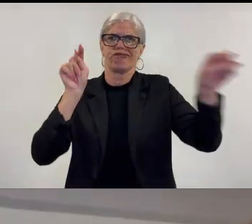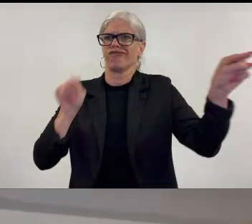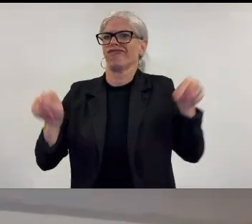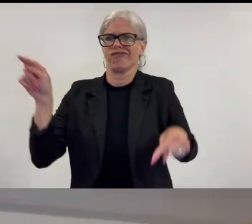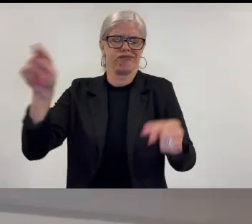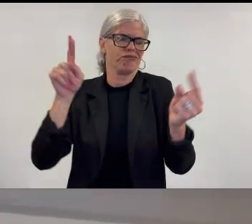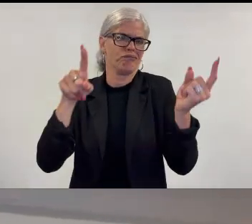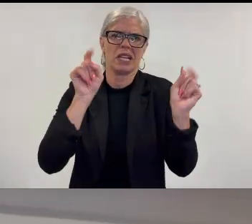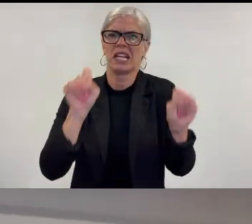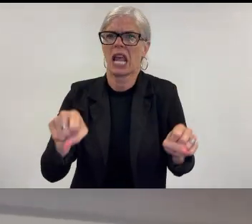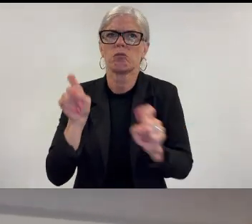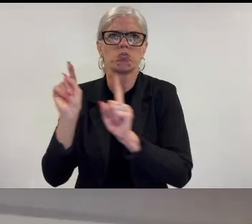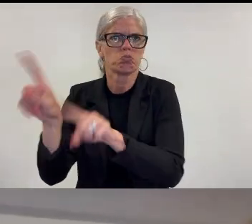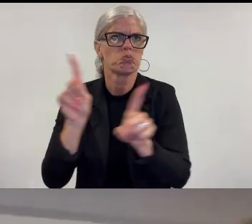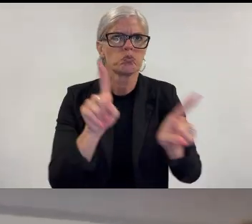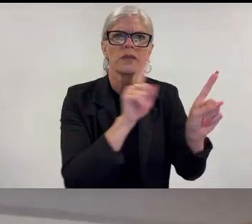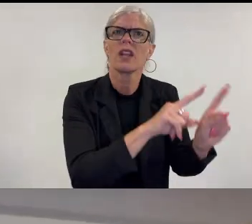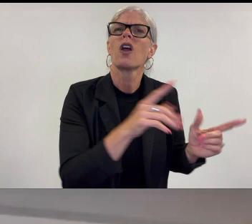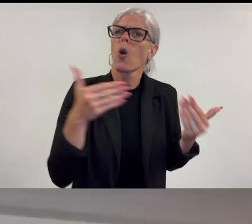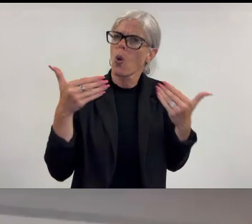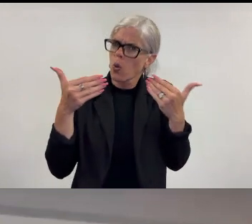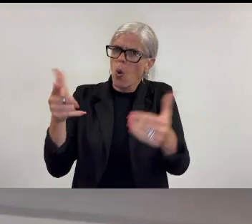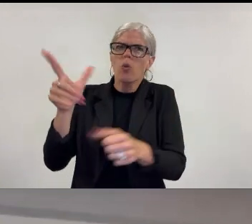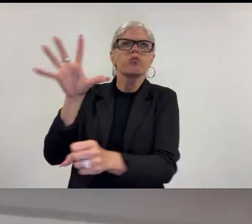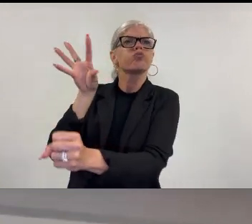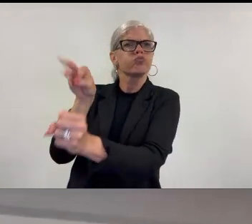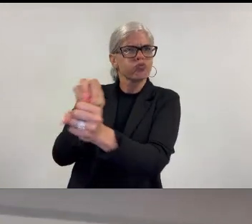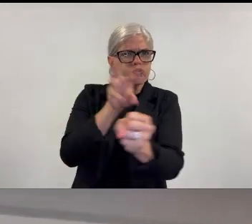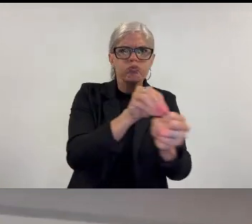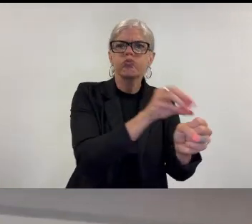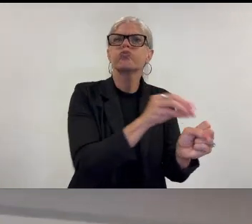in some of these groups like CDRF or